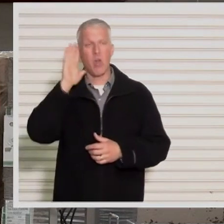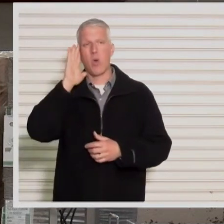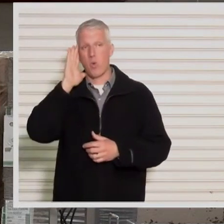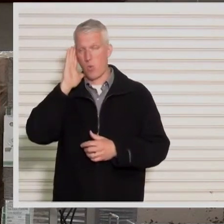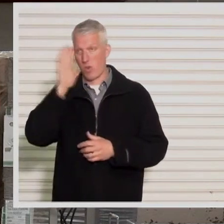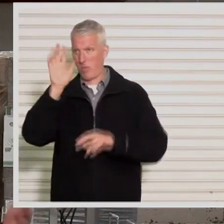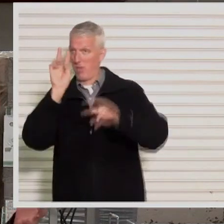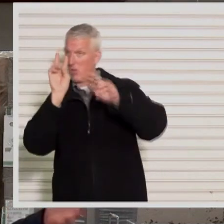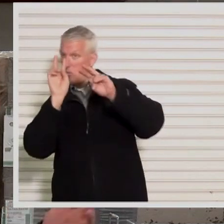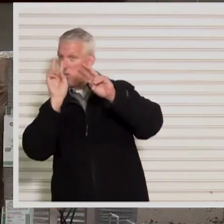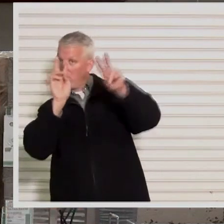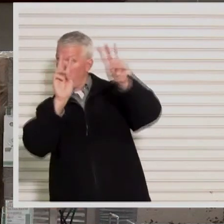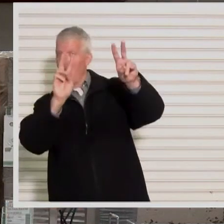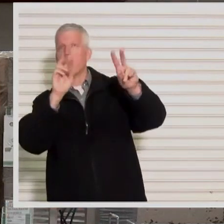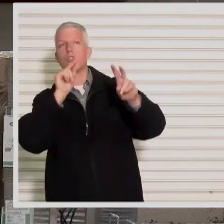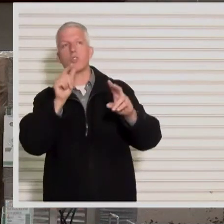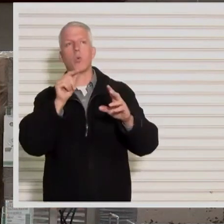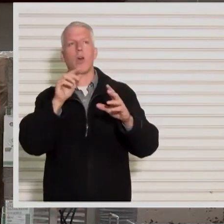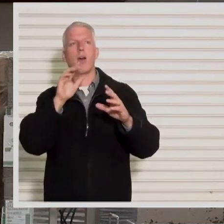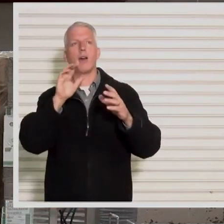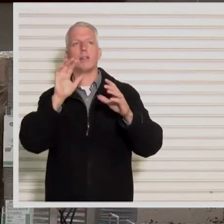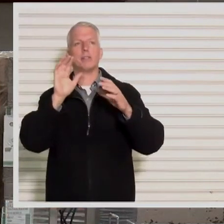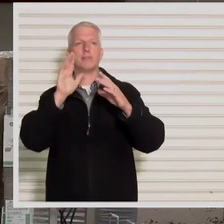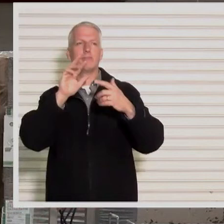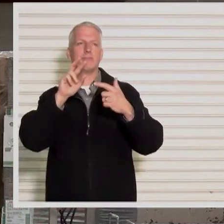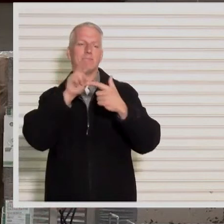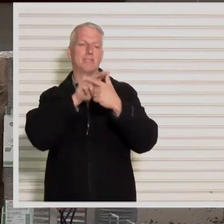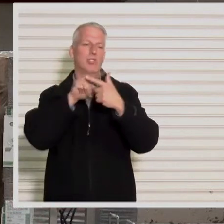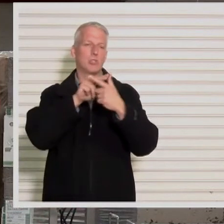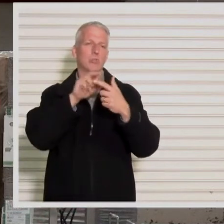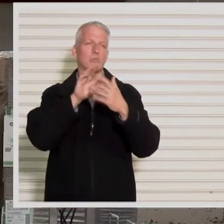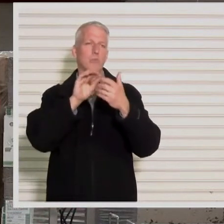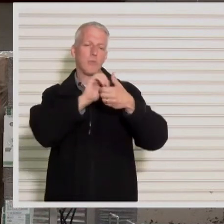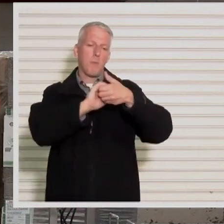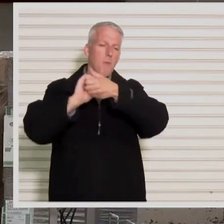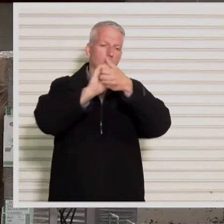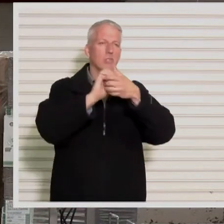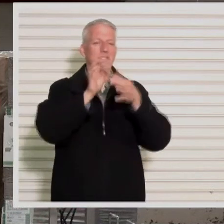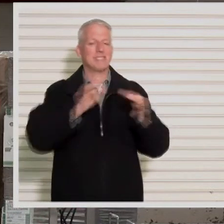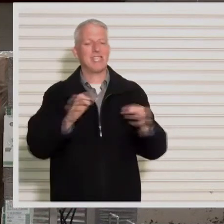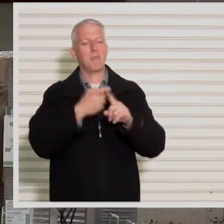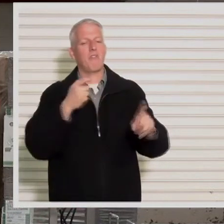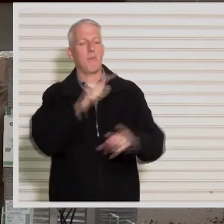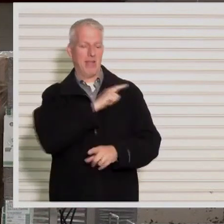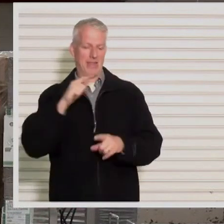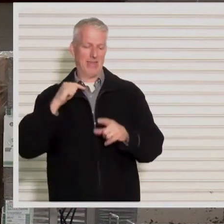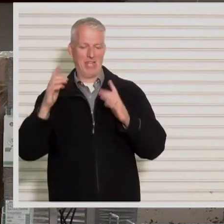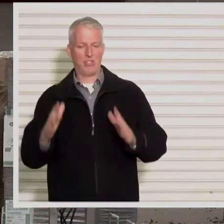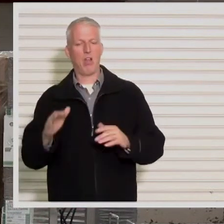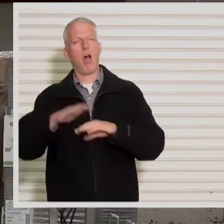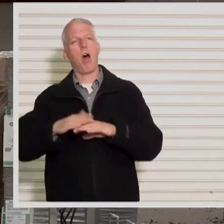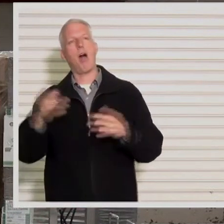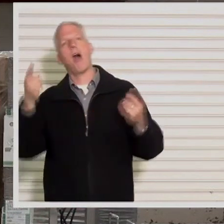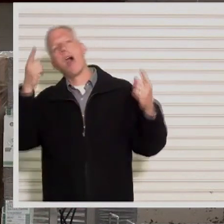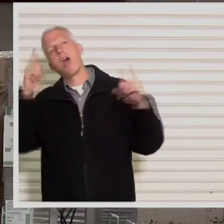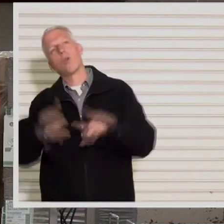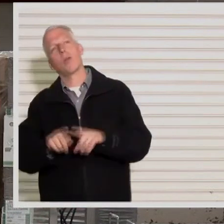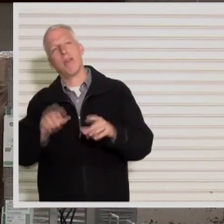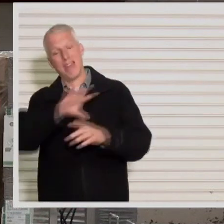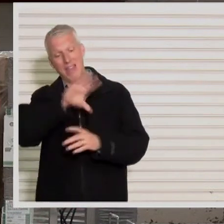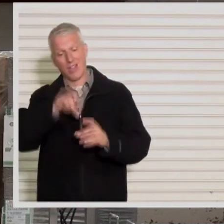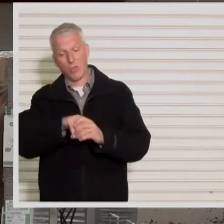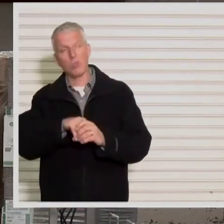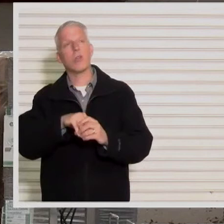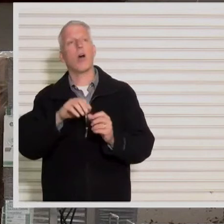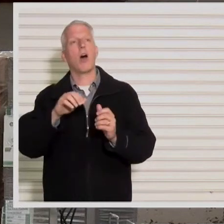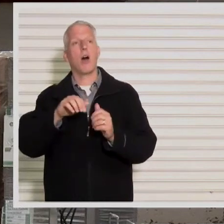looking forward to a joint statement, which will be forthcoming with the legislature on an agreement that included, among